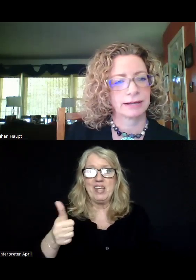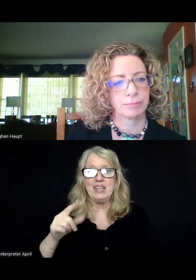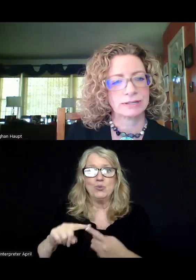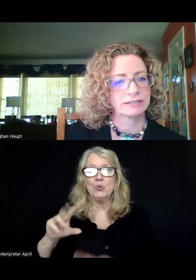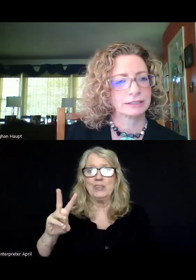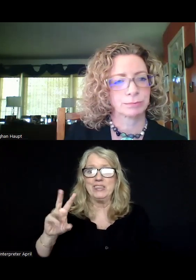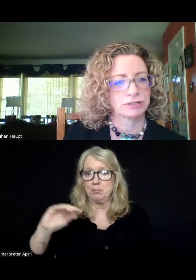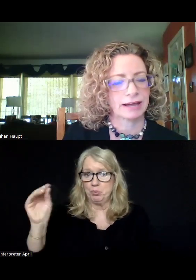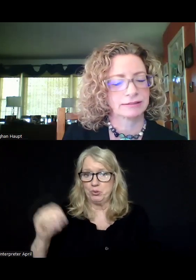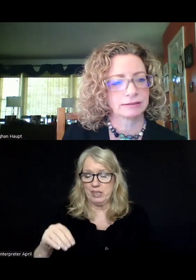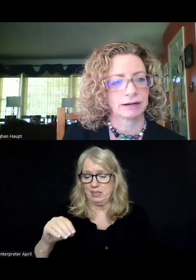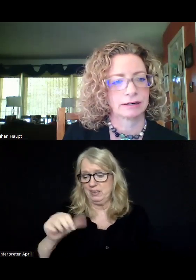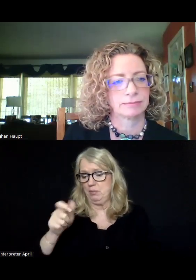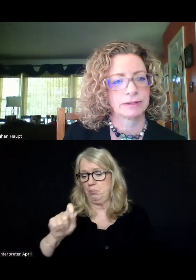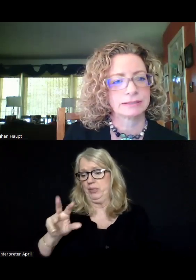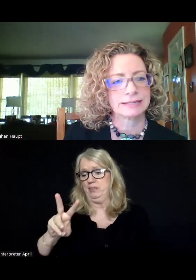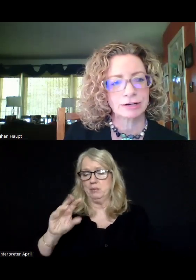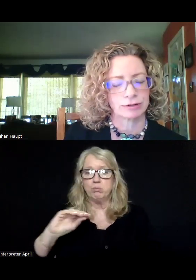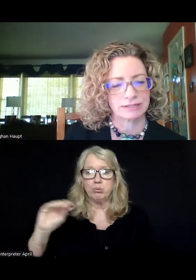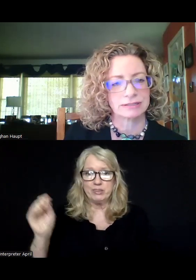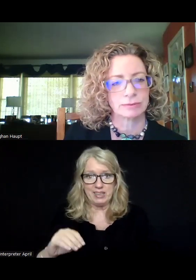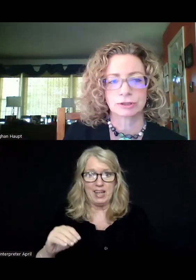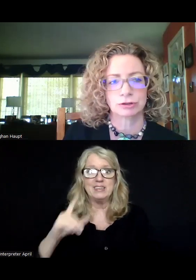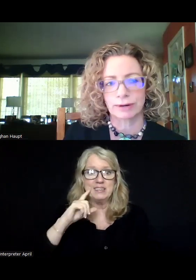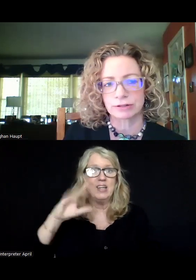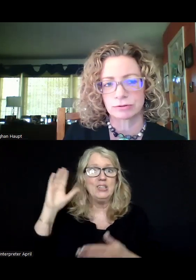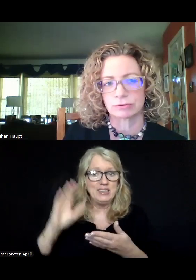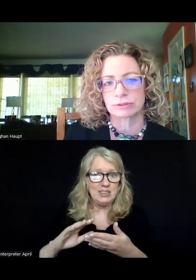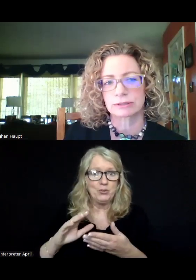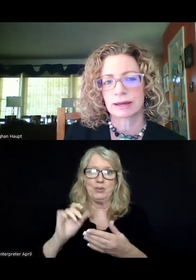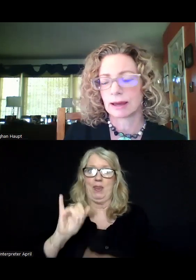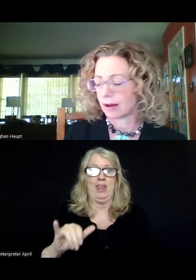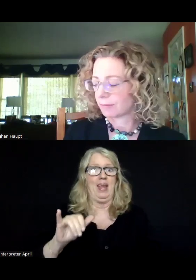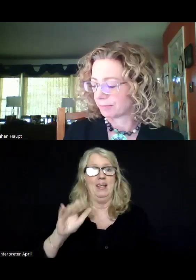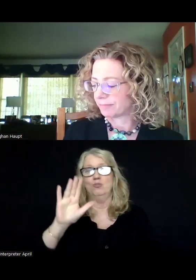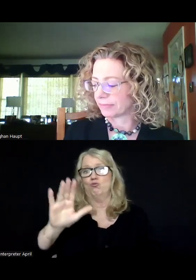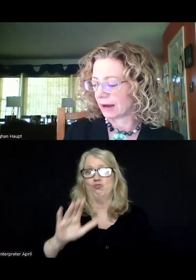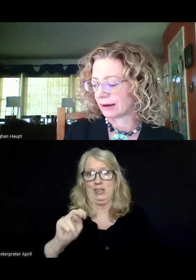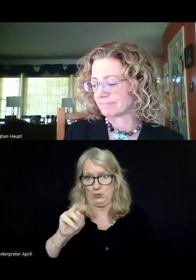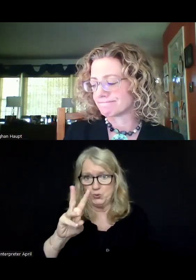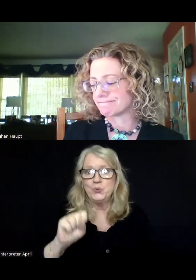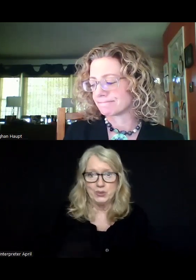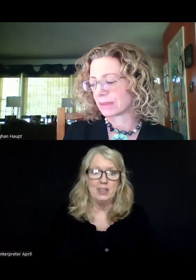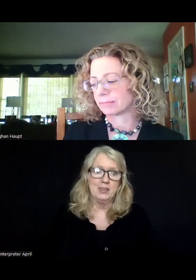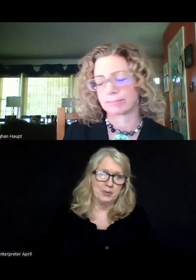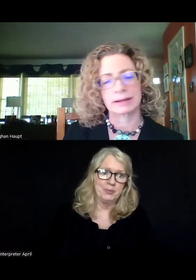6%, 10.6% decrease, which is great news.